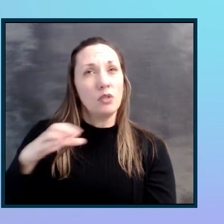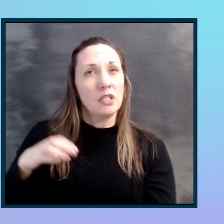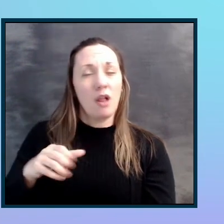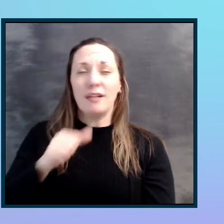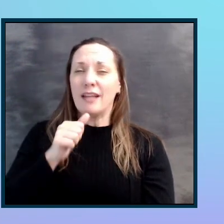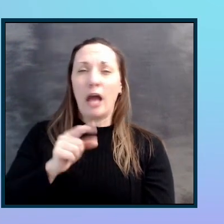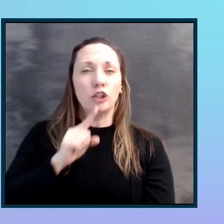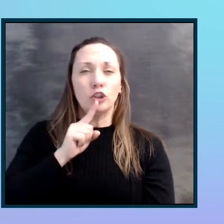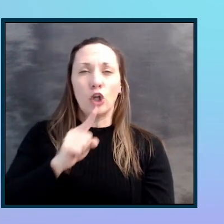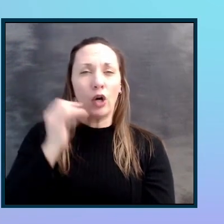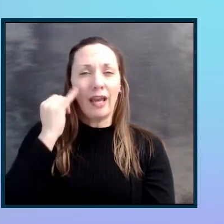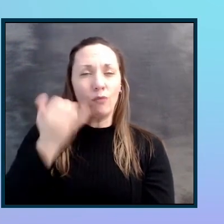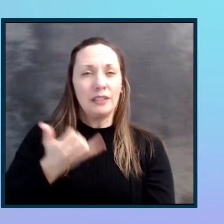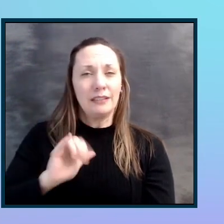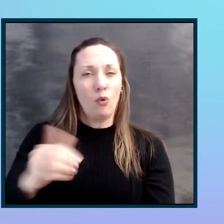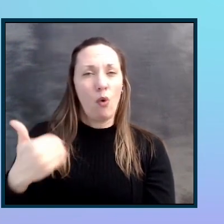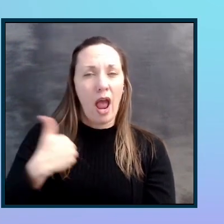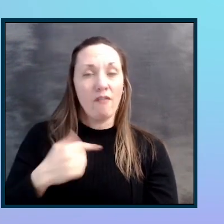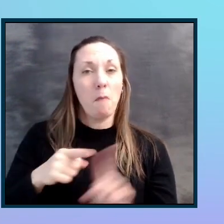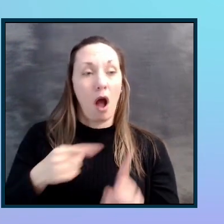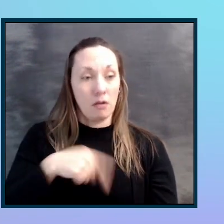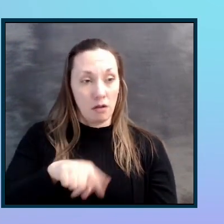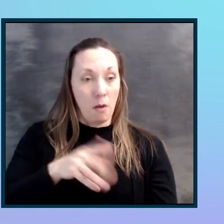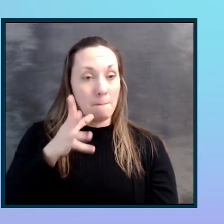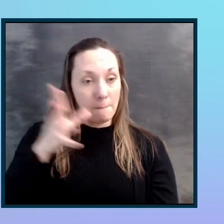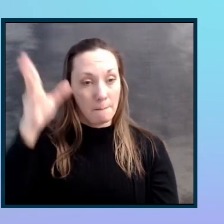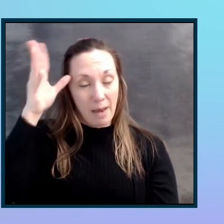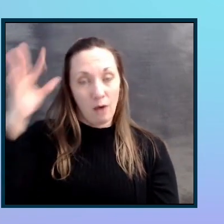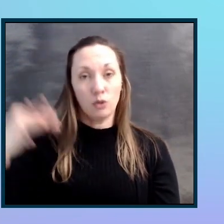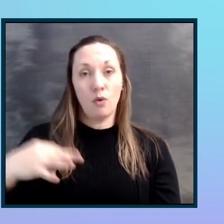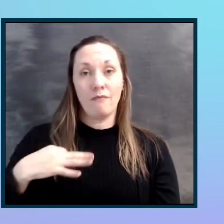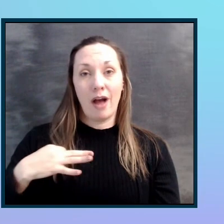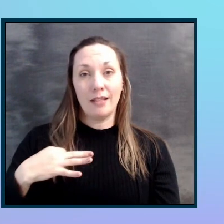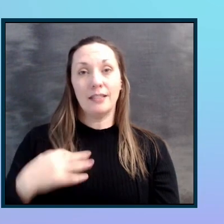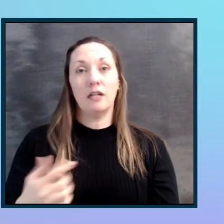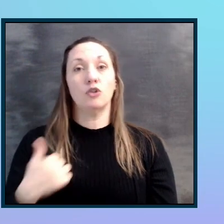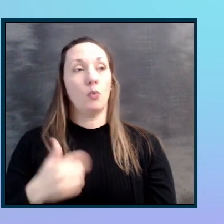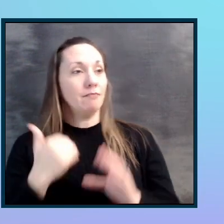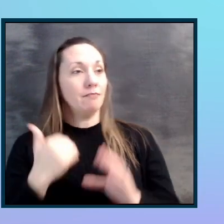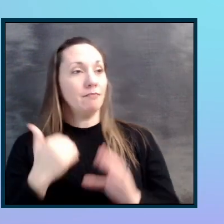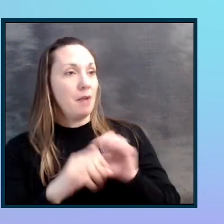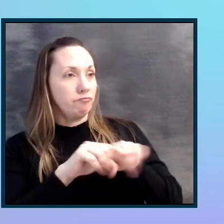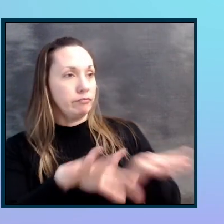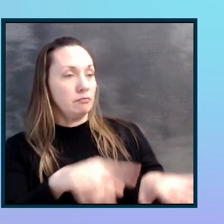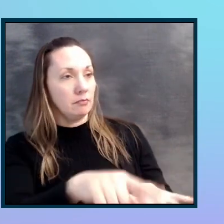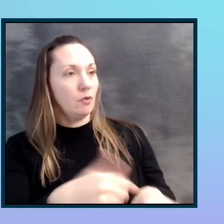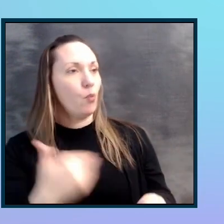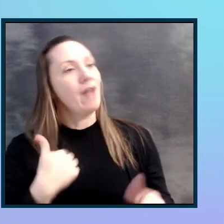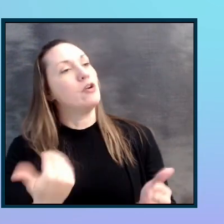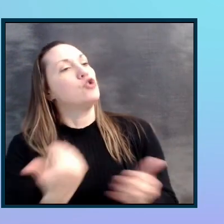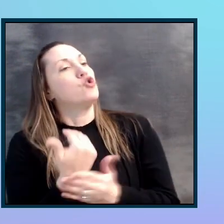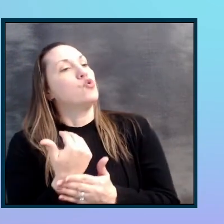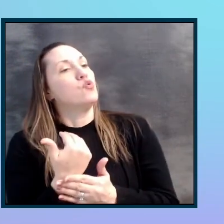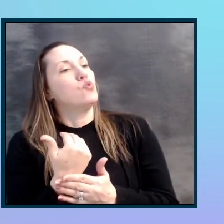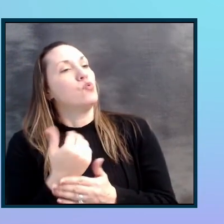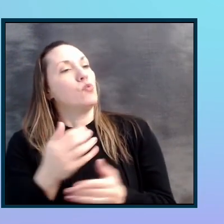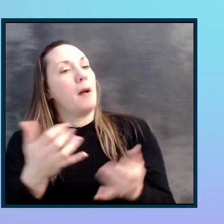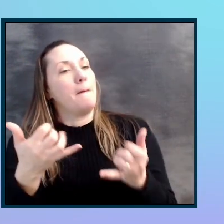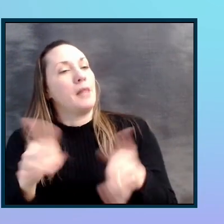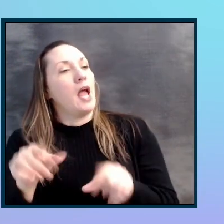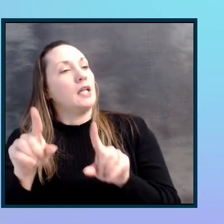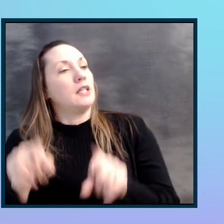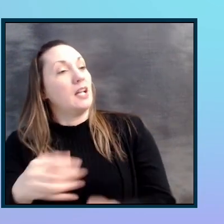rely on the image, because not every child will understand the image. They may just be learning what it means. So